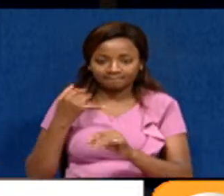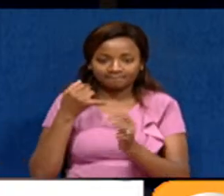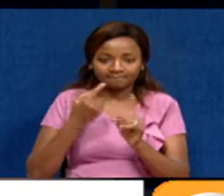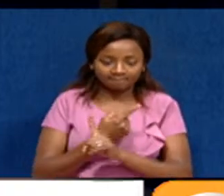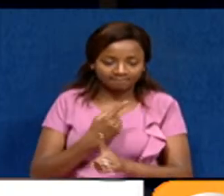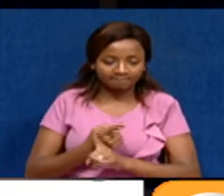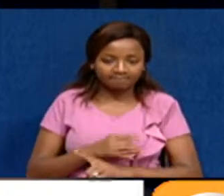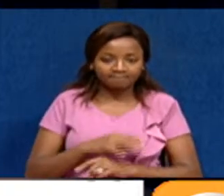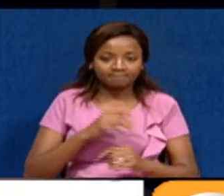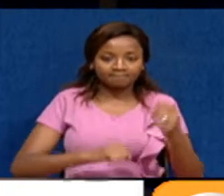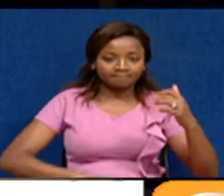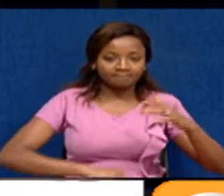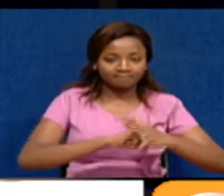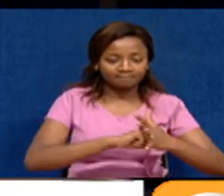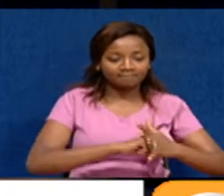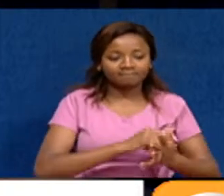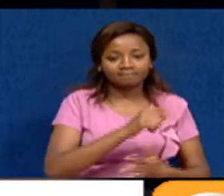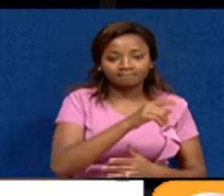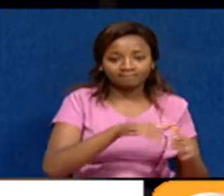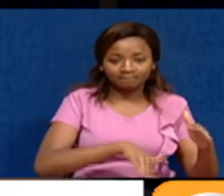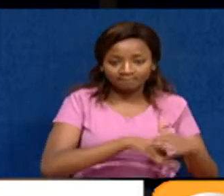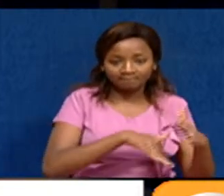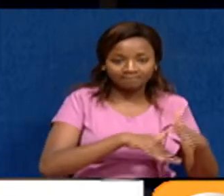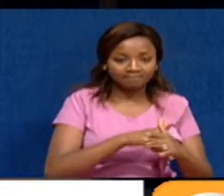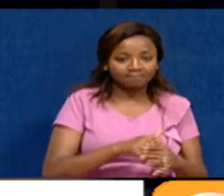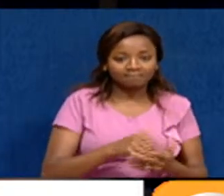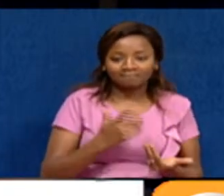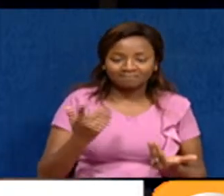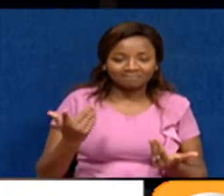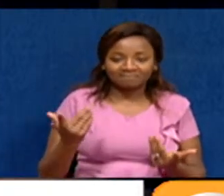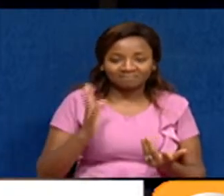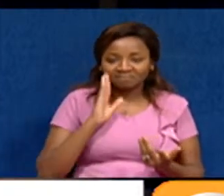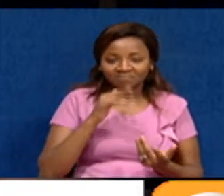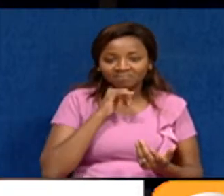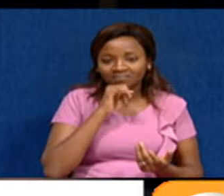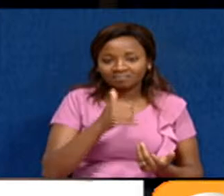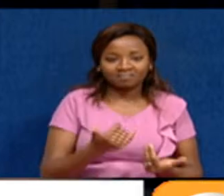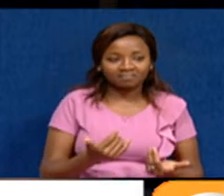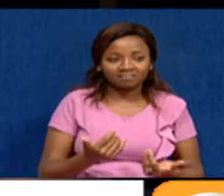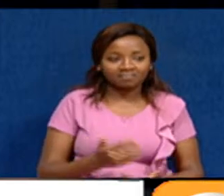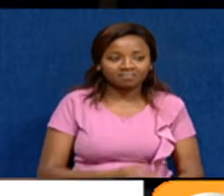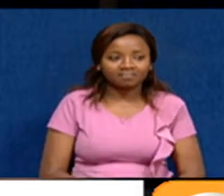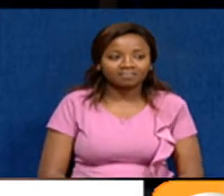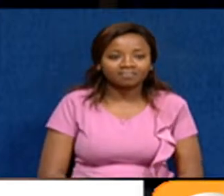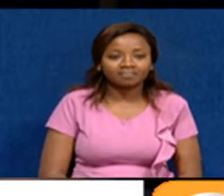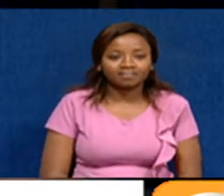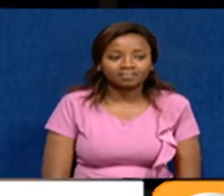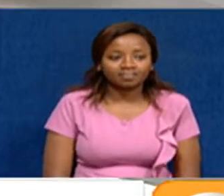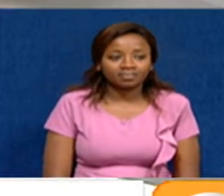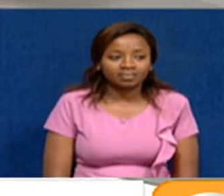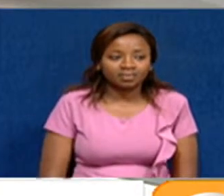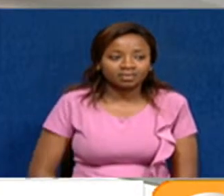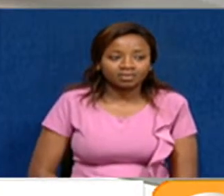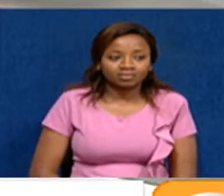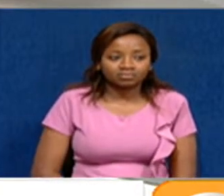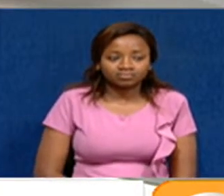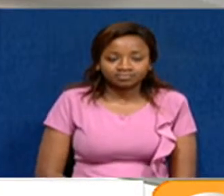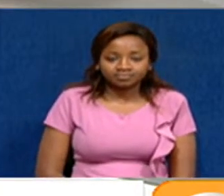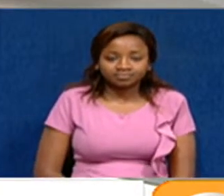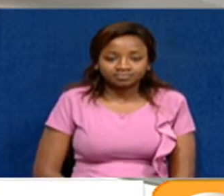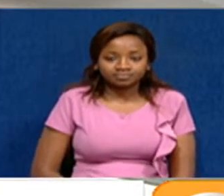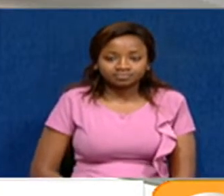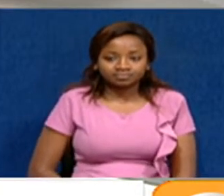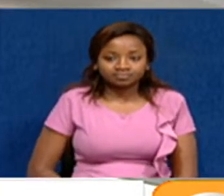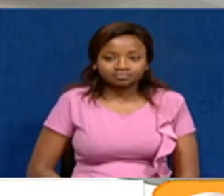football are not going to get involved because, I mean, you spend your money for what? Aduda, interesting points that you've raised. I want to get a quick reaction from